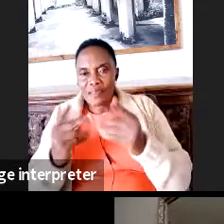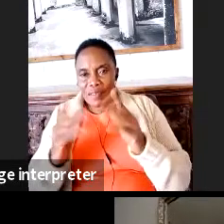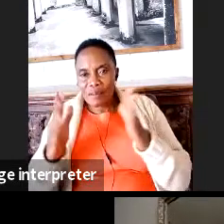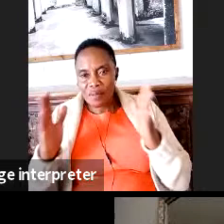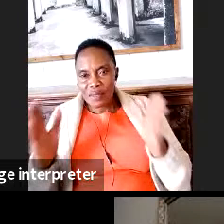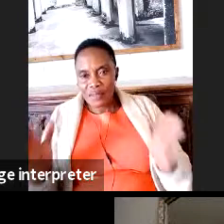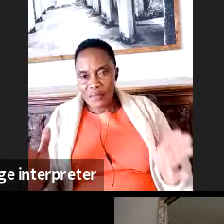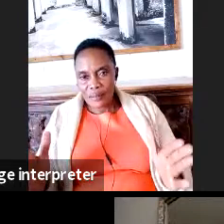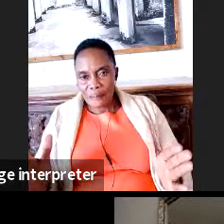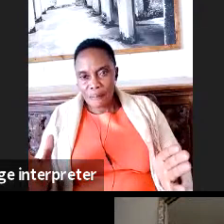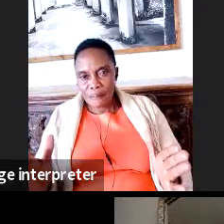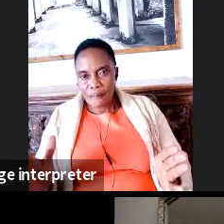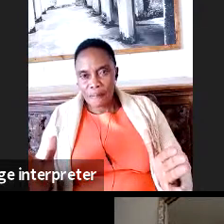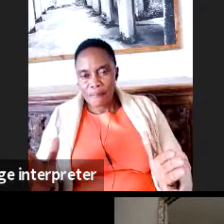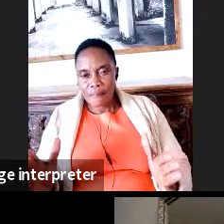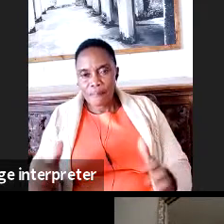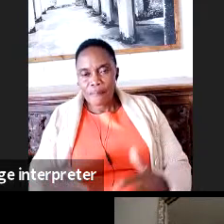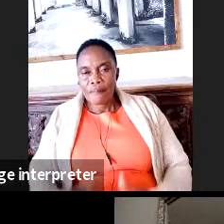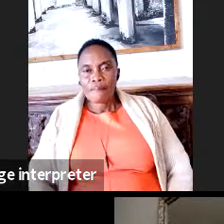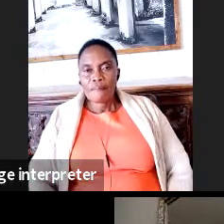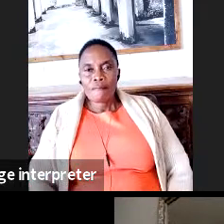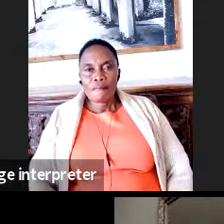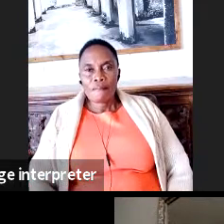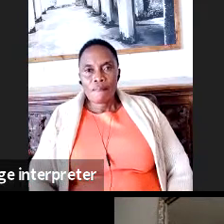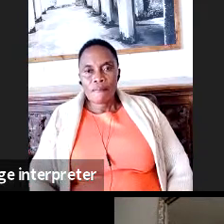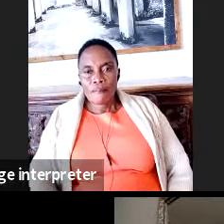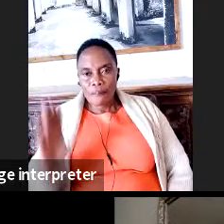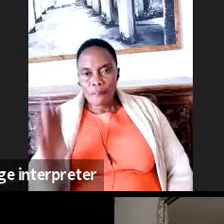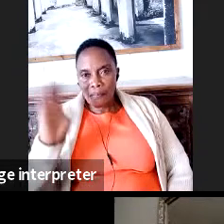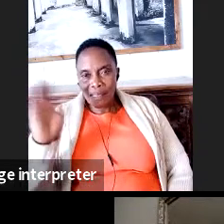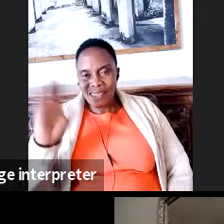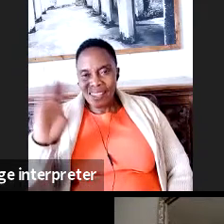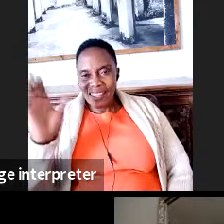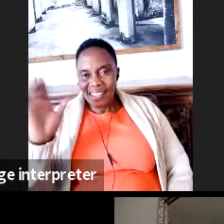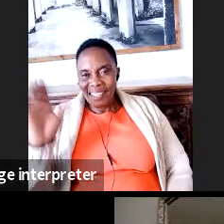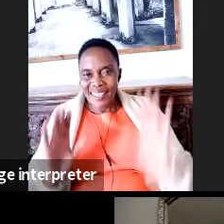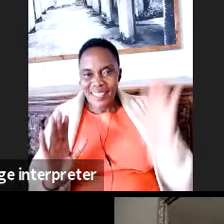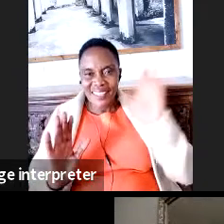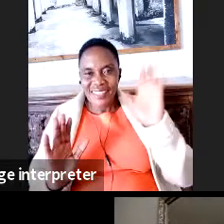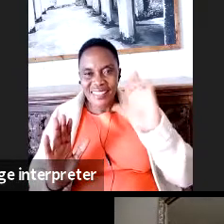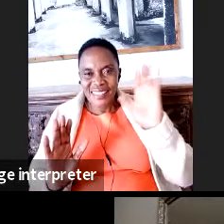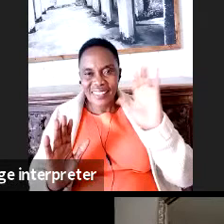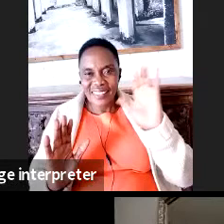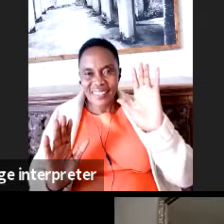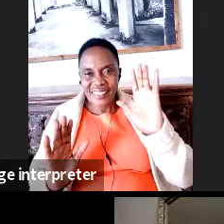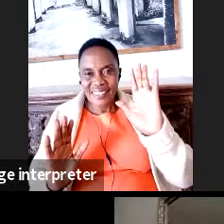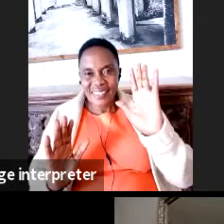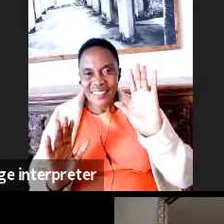Thank you. Bye, everyone. Bye.